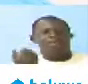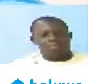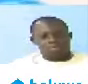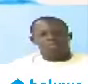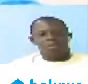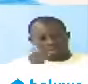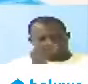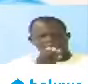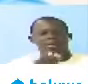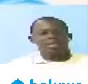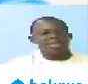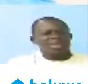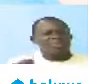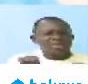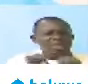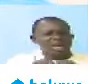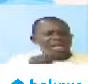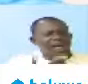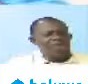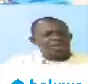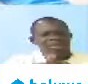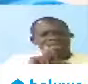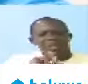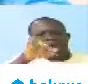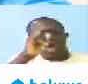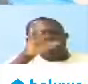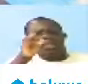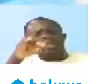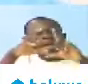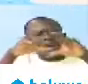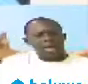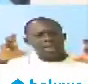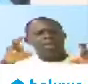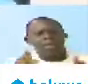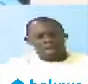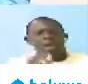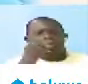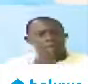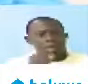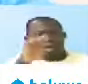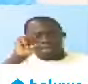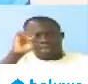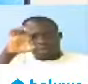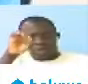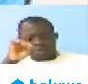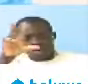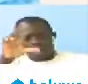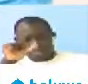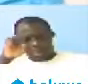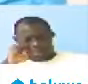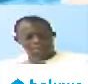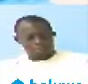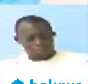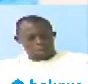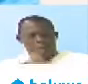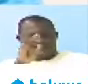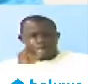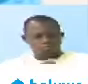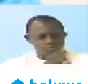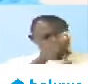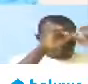wolem ECOWAS itel lela ko be safarin kayto bala na ID card ni ajube ECOWAS kayto lem bari na